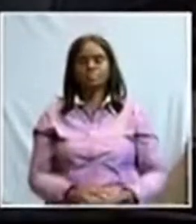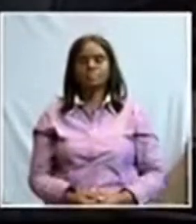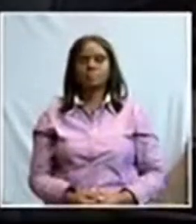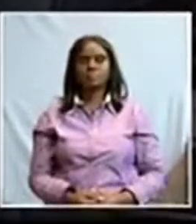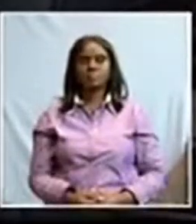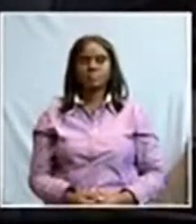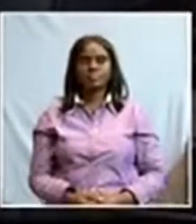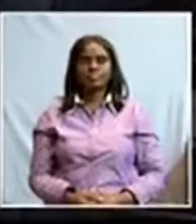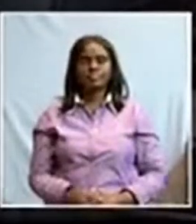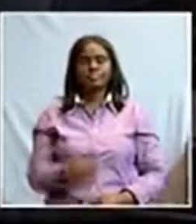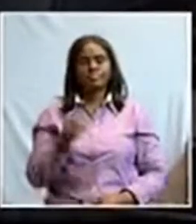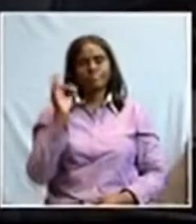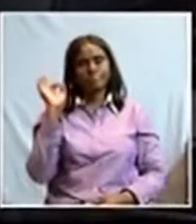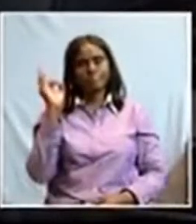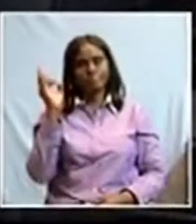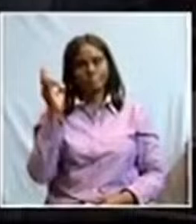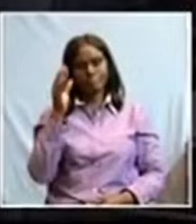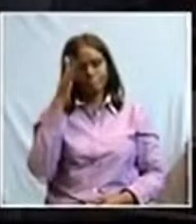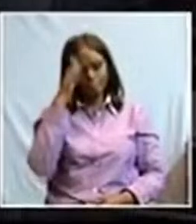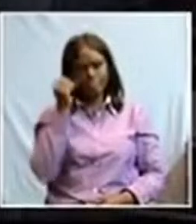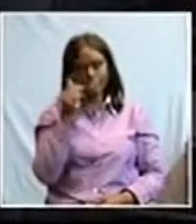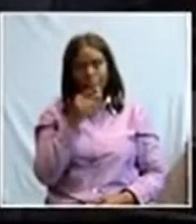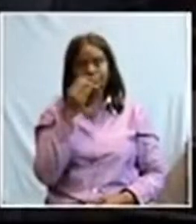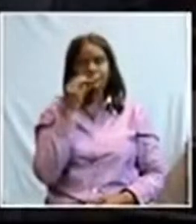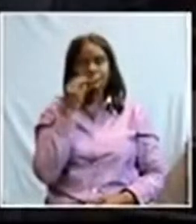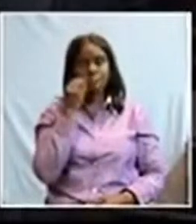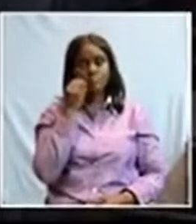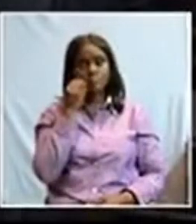the facility. Why?